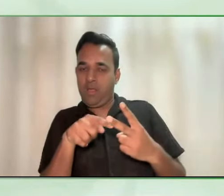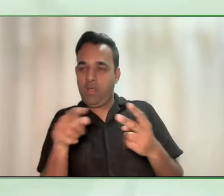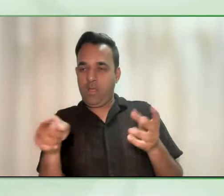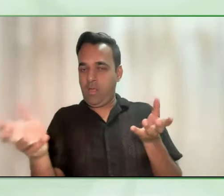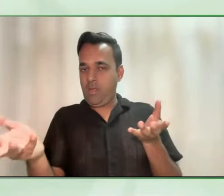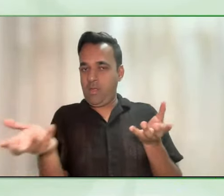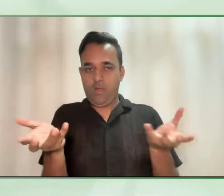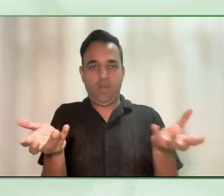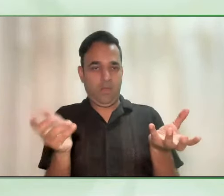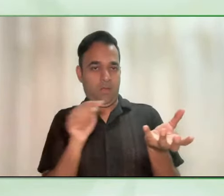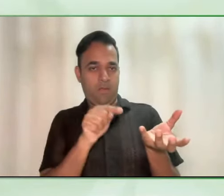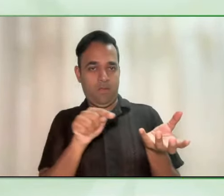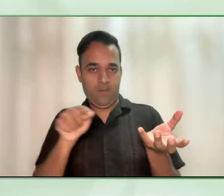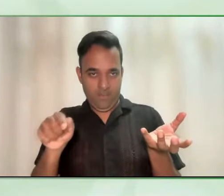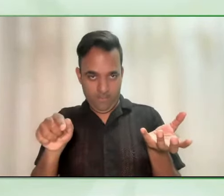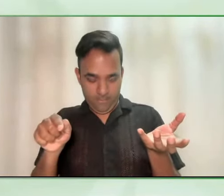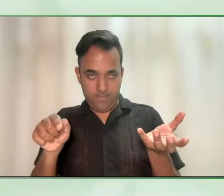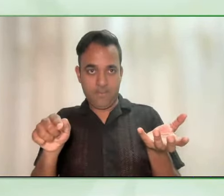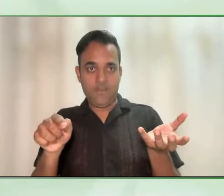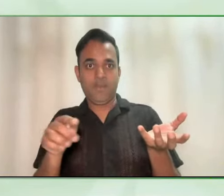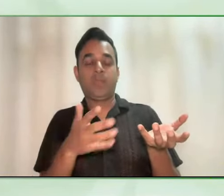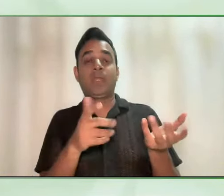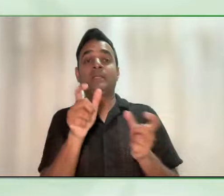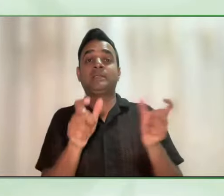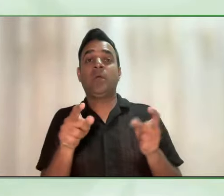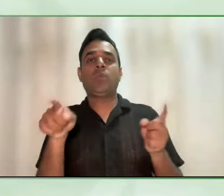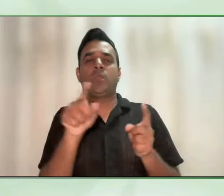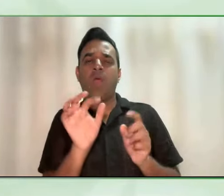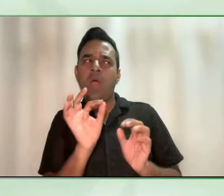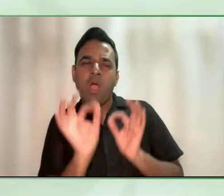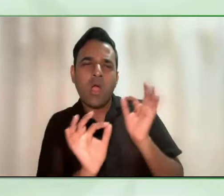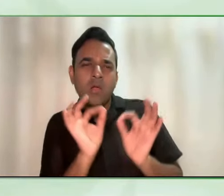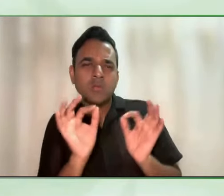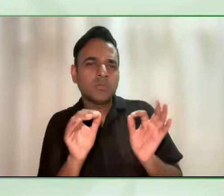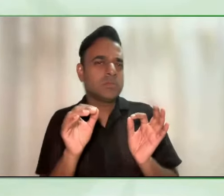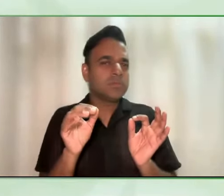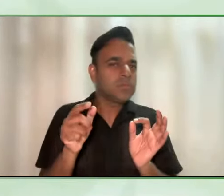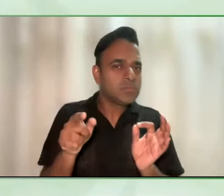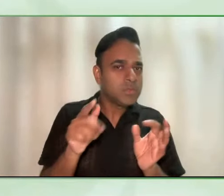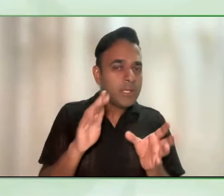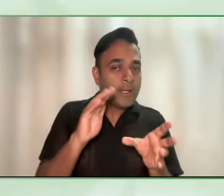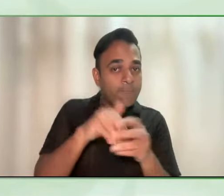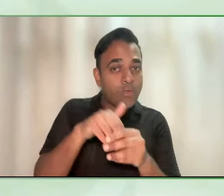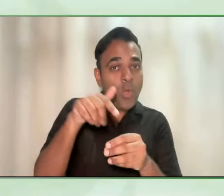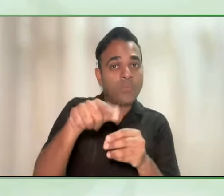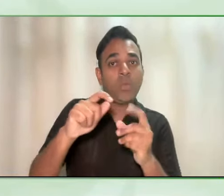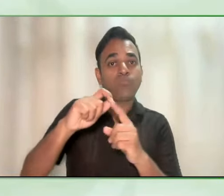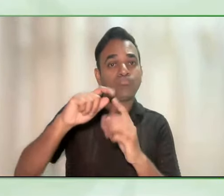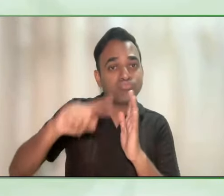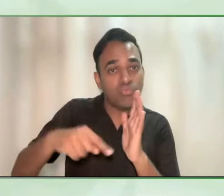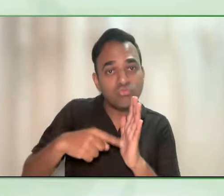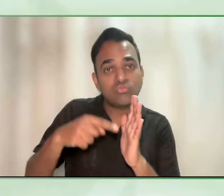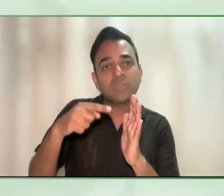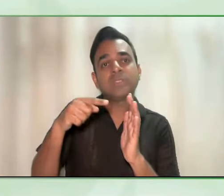in Greece is mainly in a very basic operational everyday level.